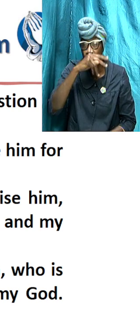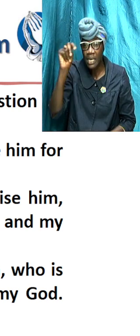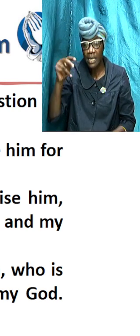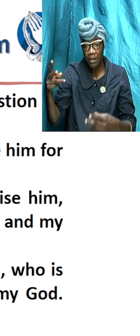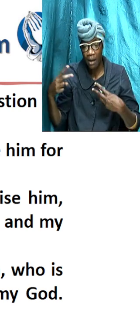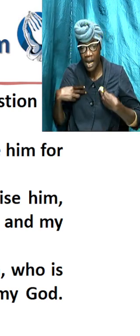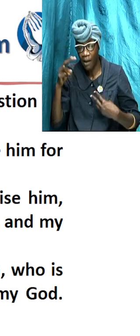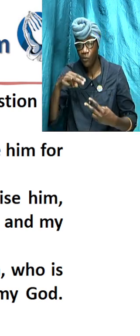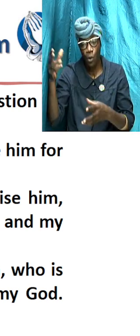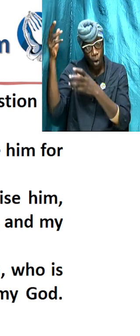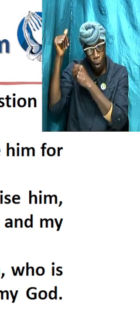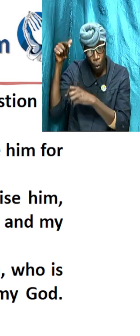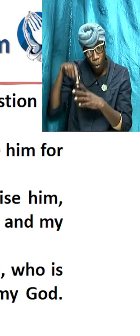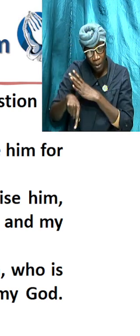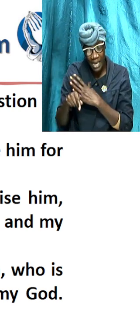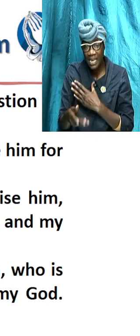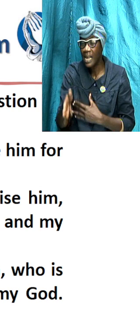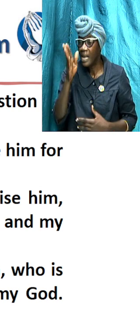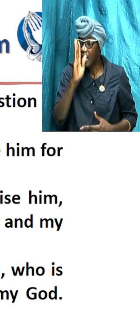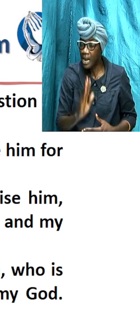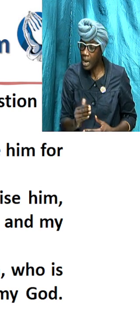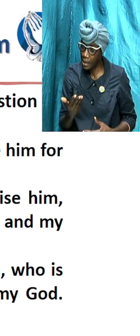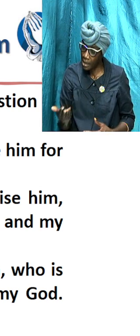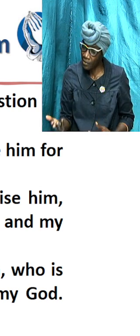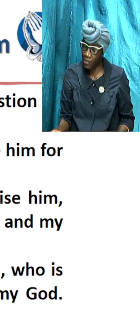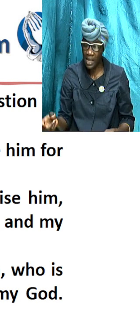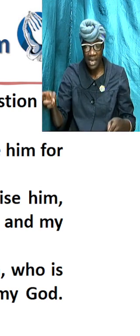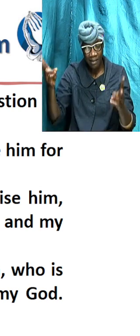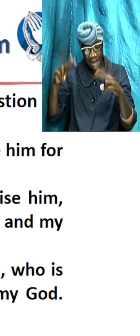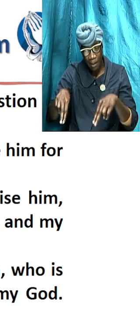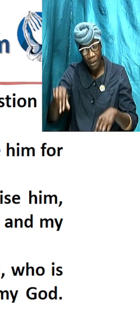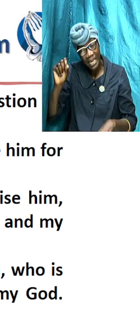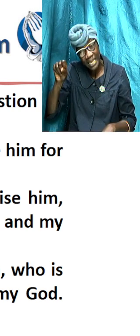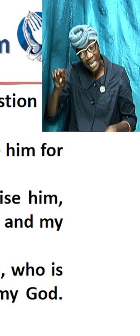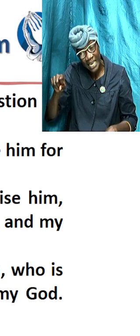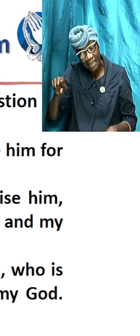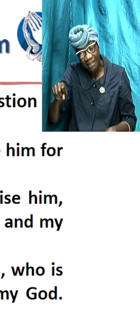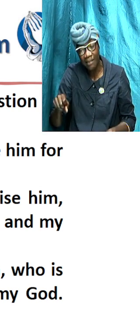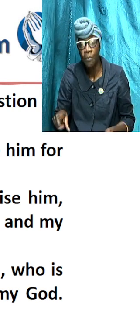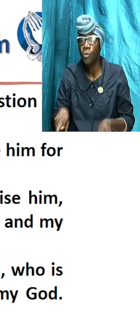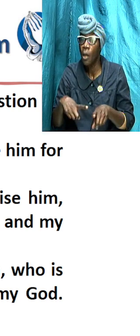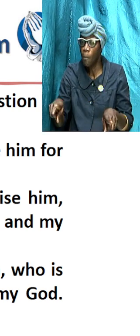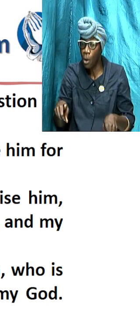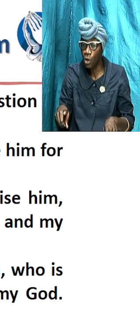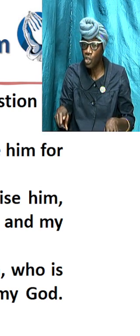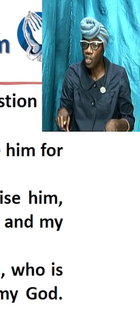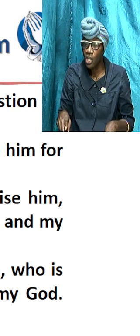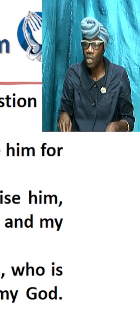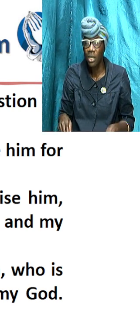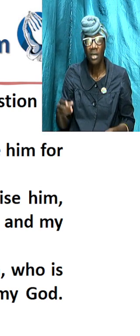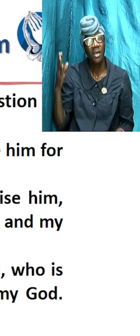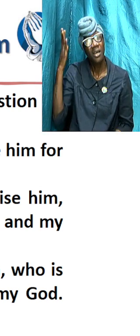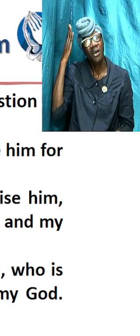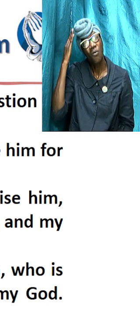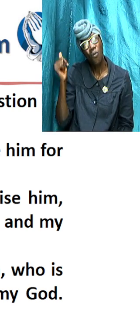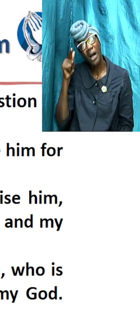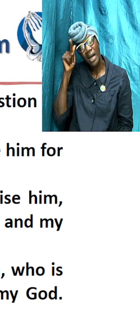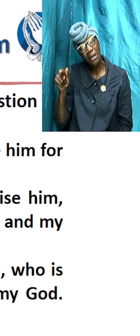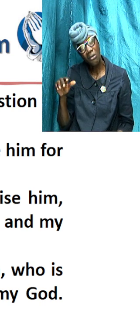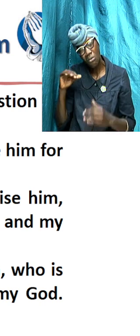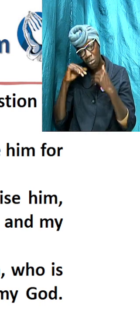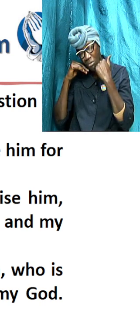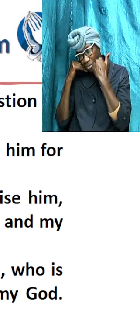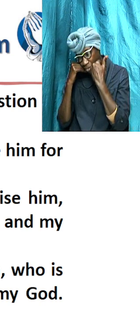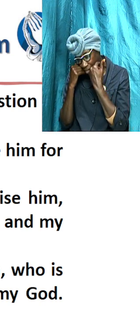are happening. Yes, things are happening on the different arenas and in the different scenes. But guess what? Why are you cast down, O your